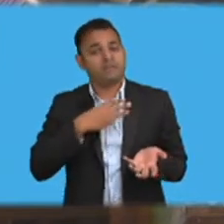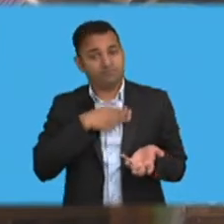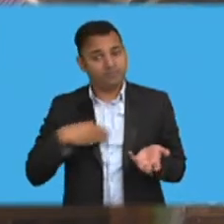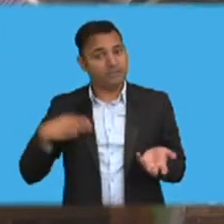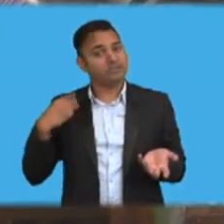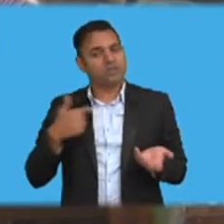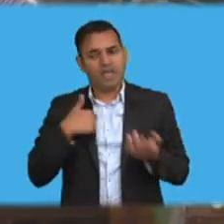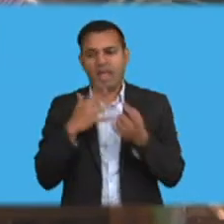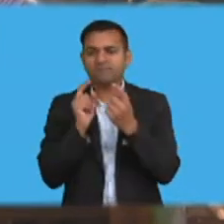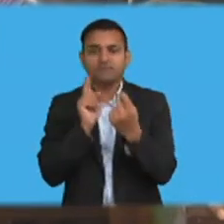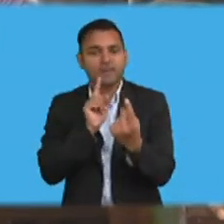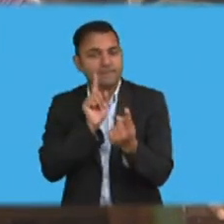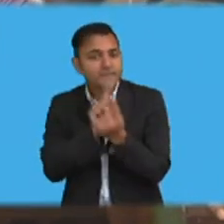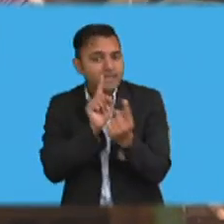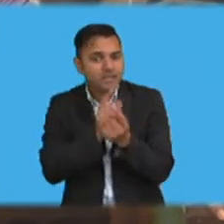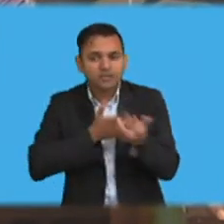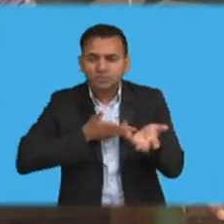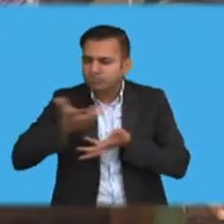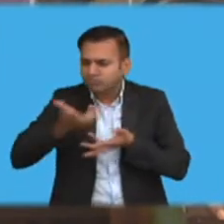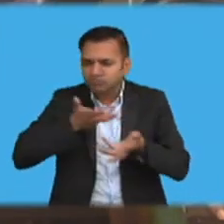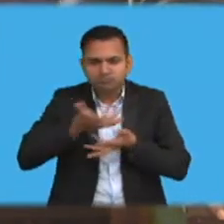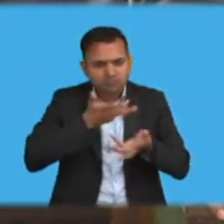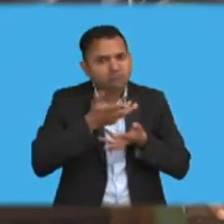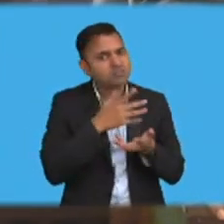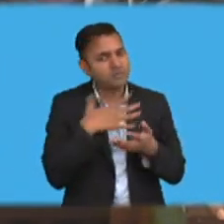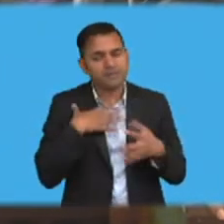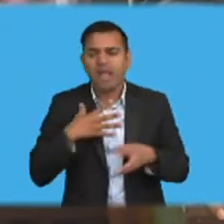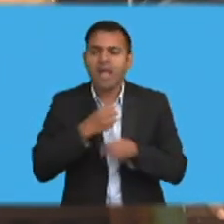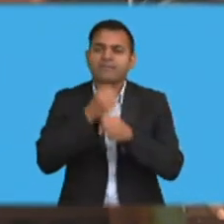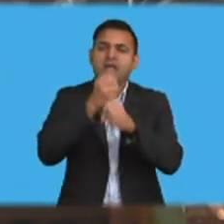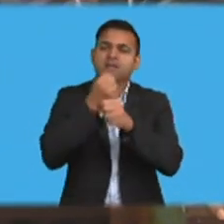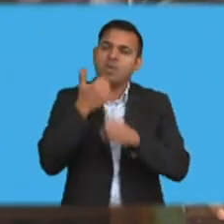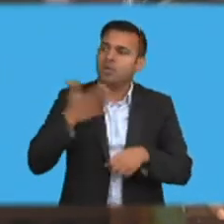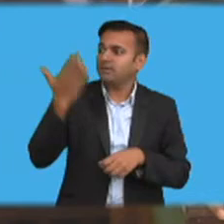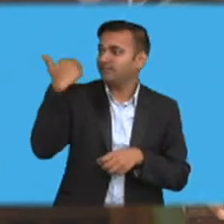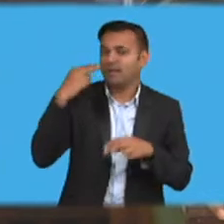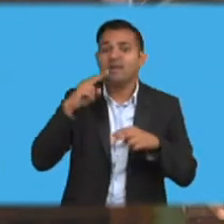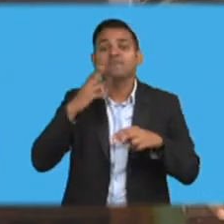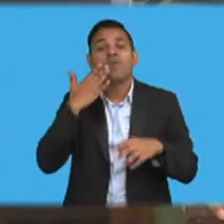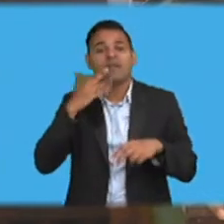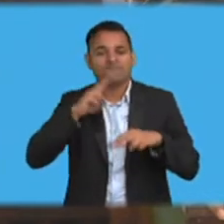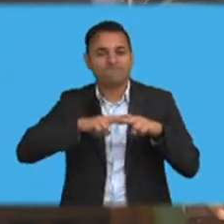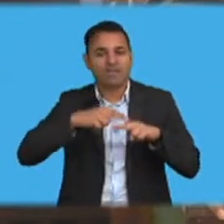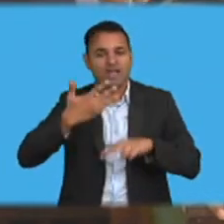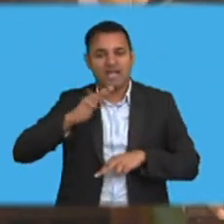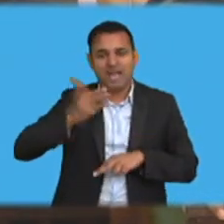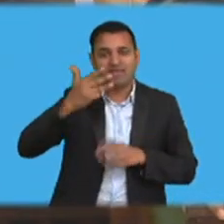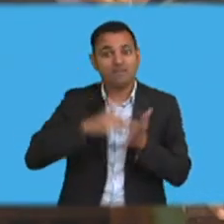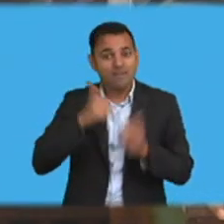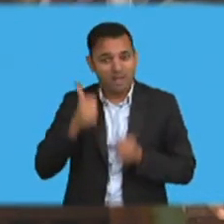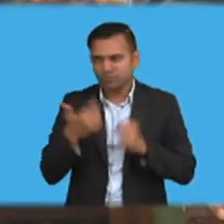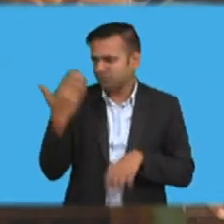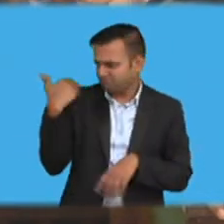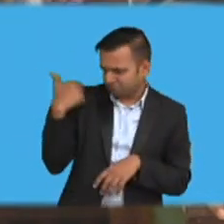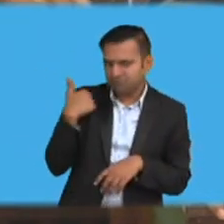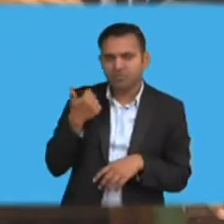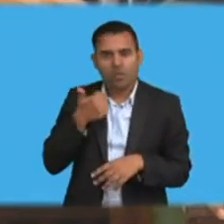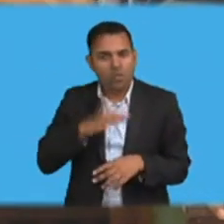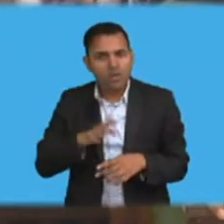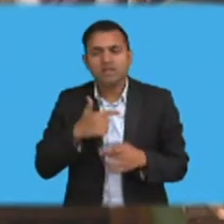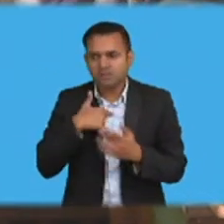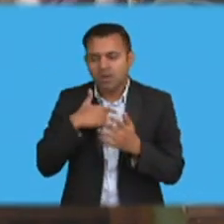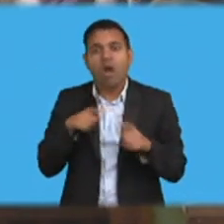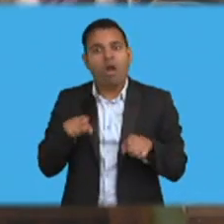last week on Friday, on the 9th of March, on this incident, and there were lessons learned. As a result, my ministry intends